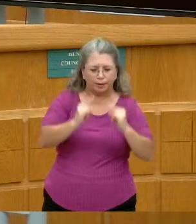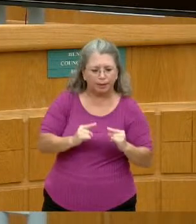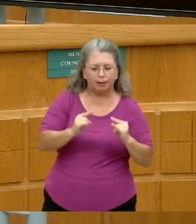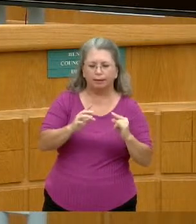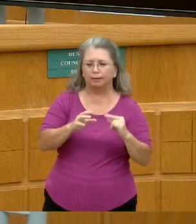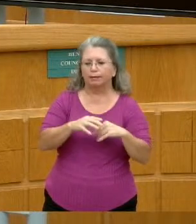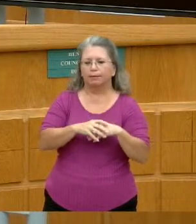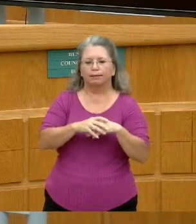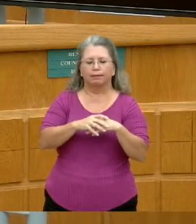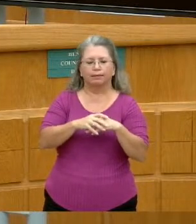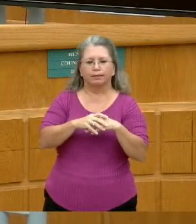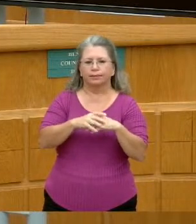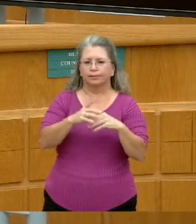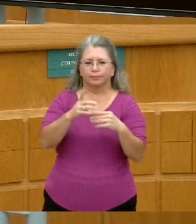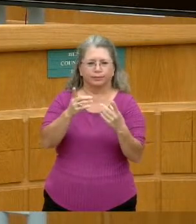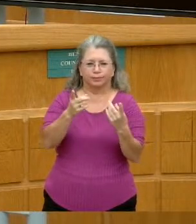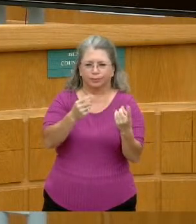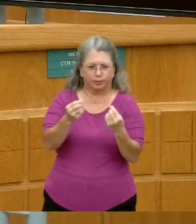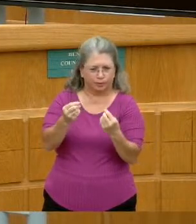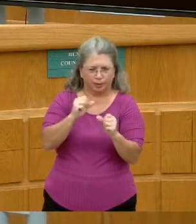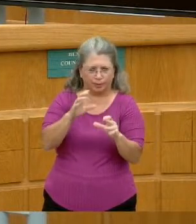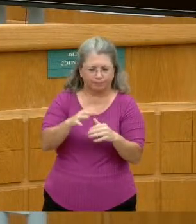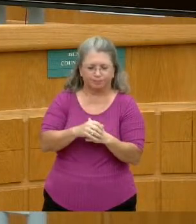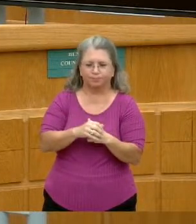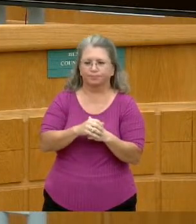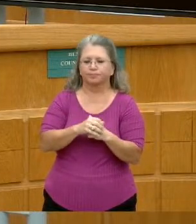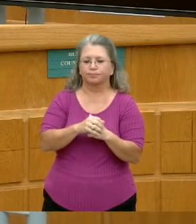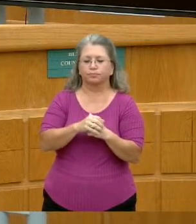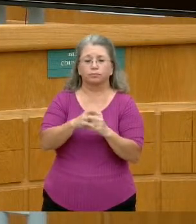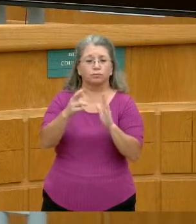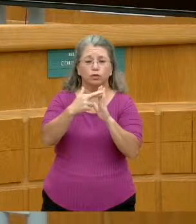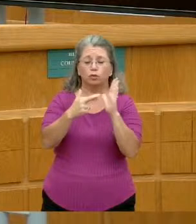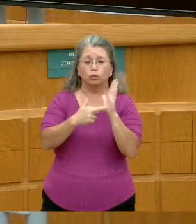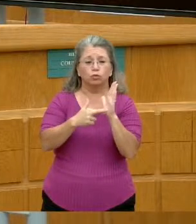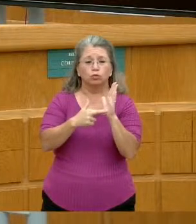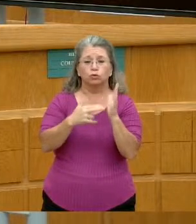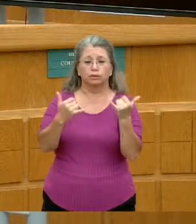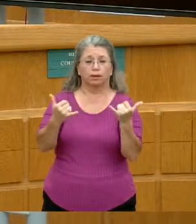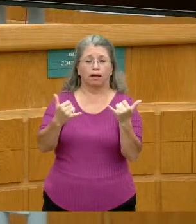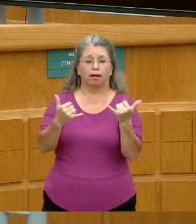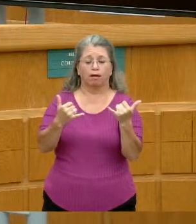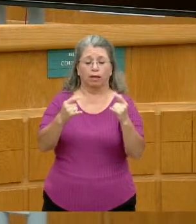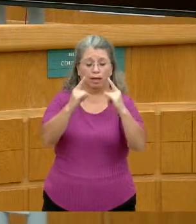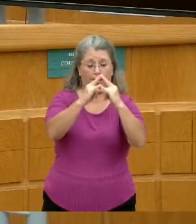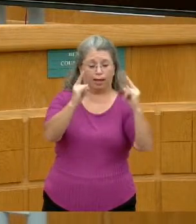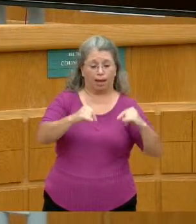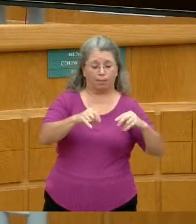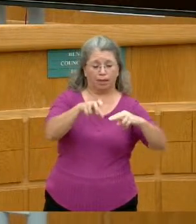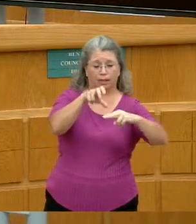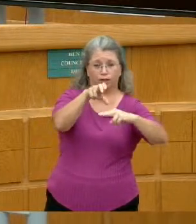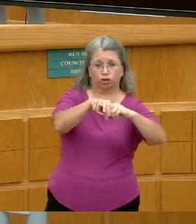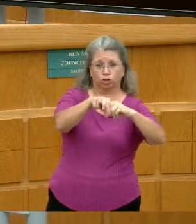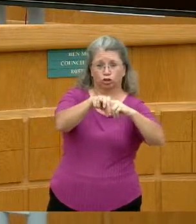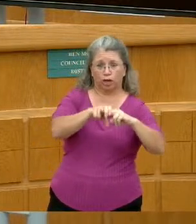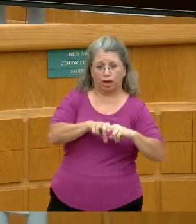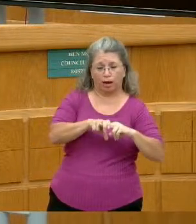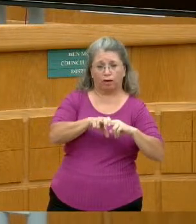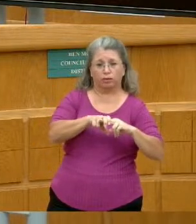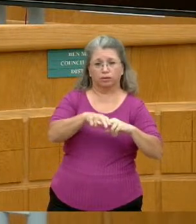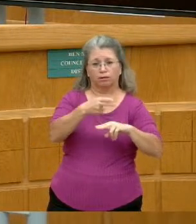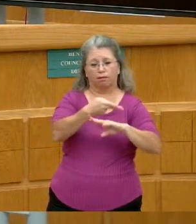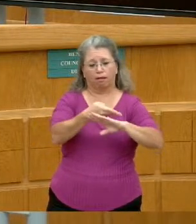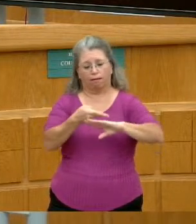doing whatever it is. And so the rules are that camping, sitting in a chair, lying down, sleeping, or eating